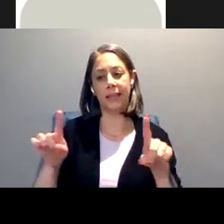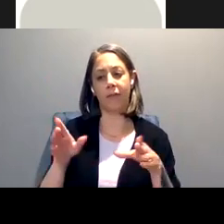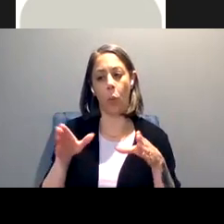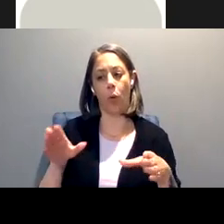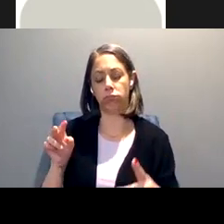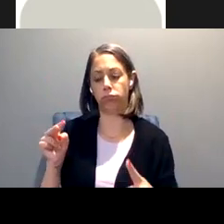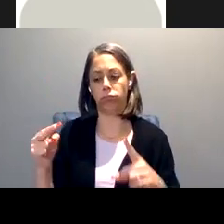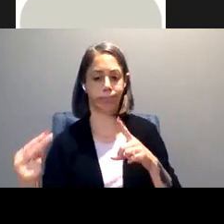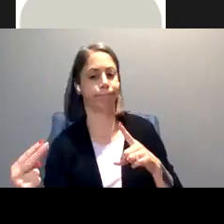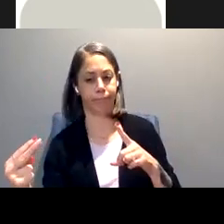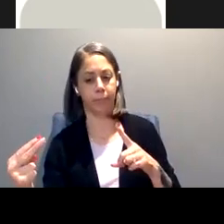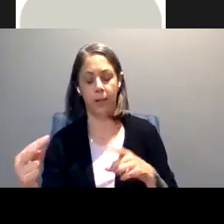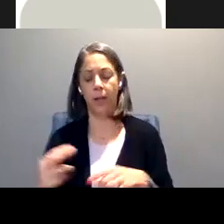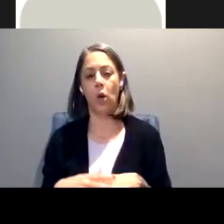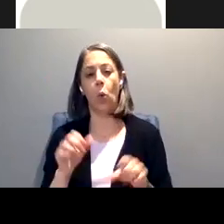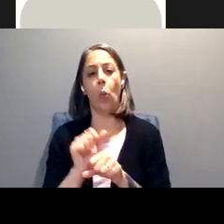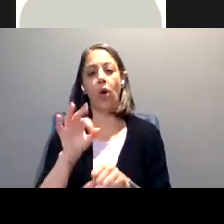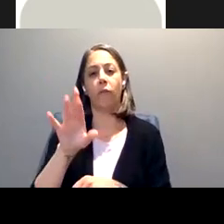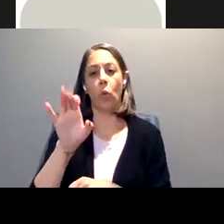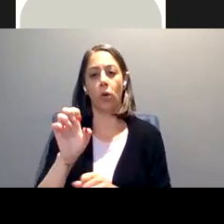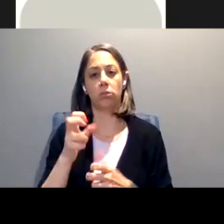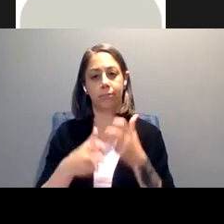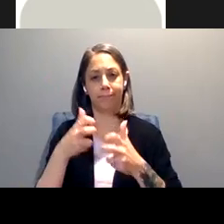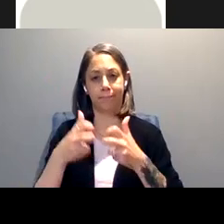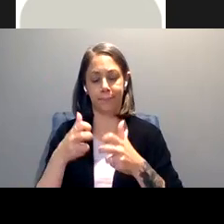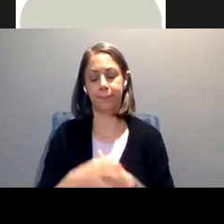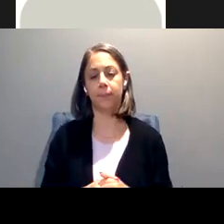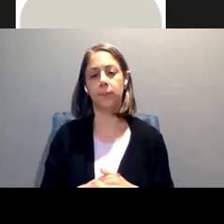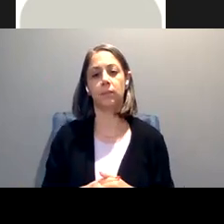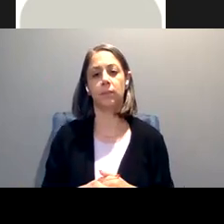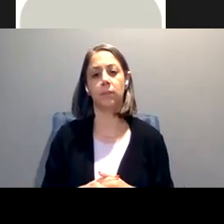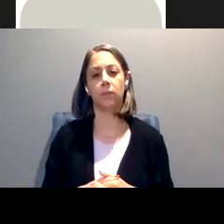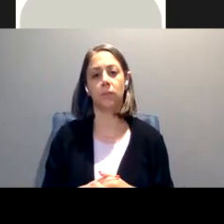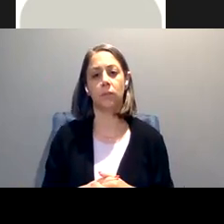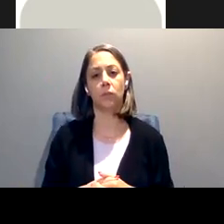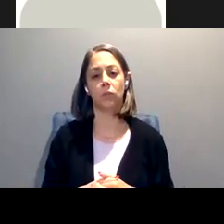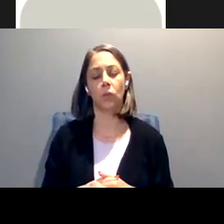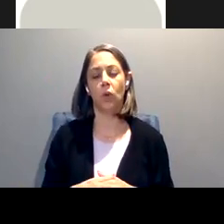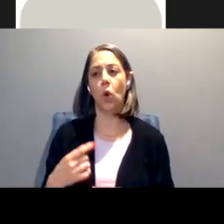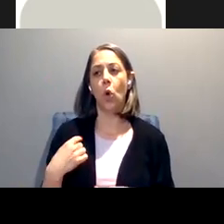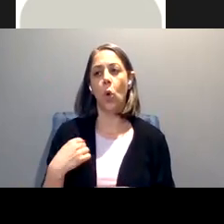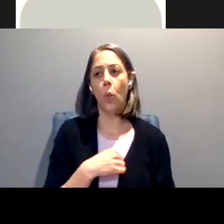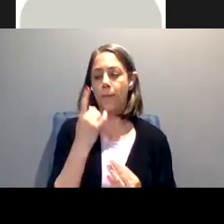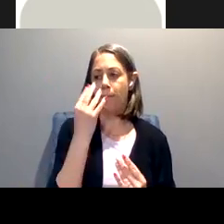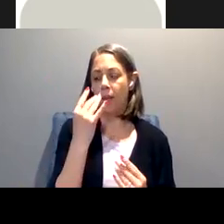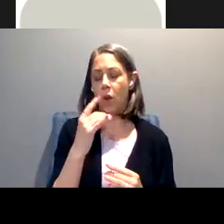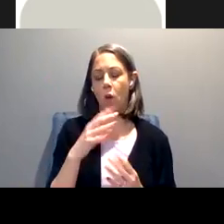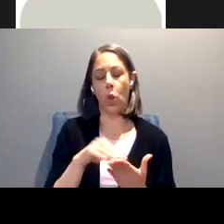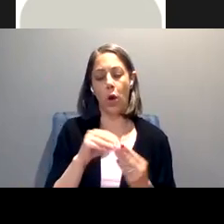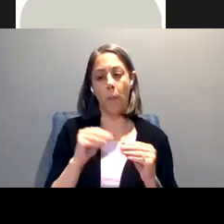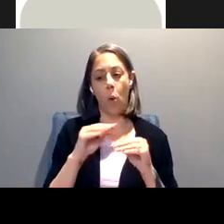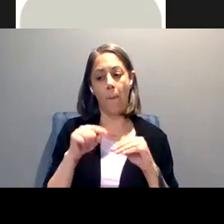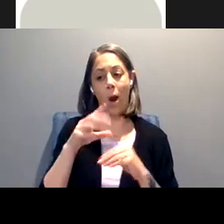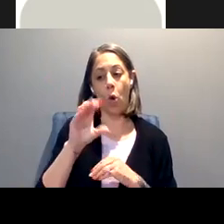at workforce issues. What we thought of going through learning more about cooperatives is that